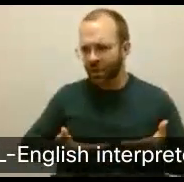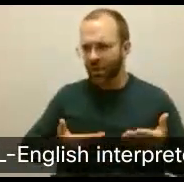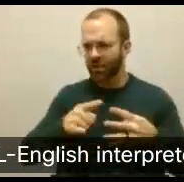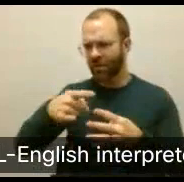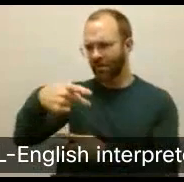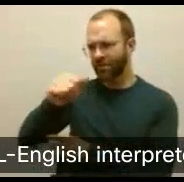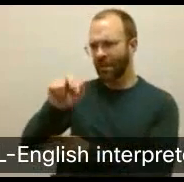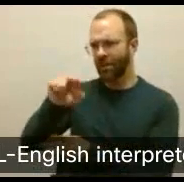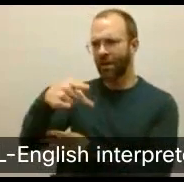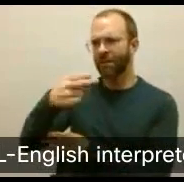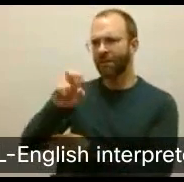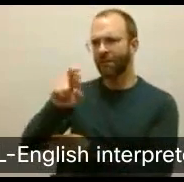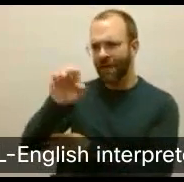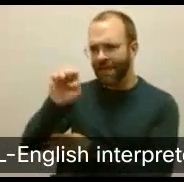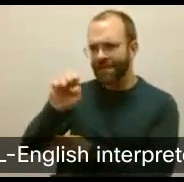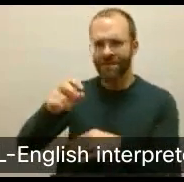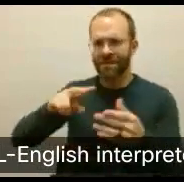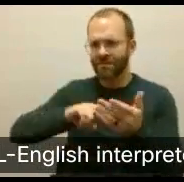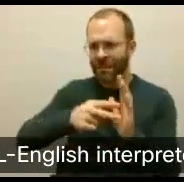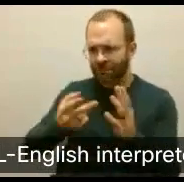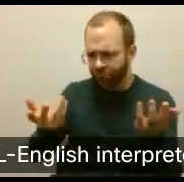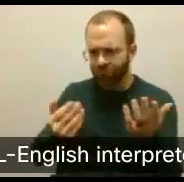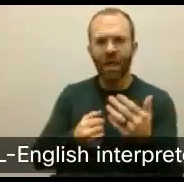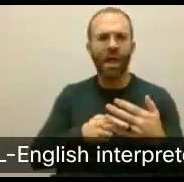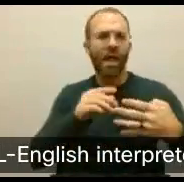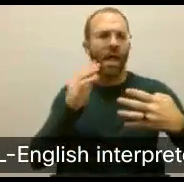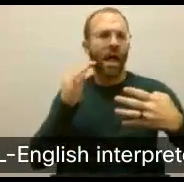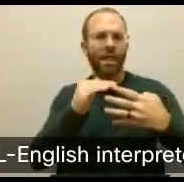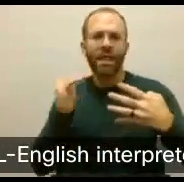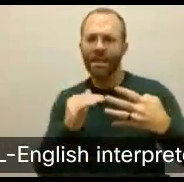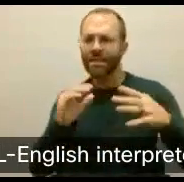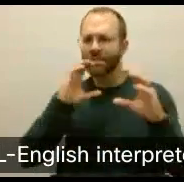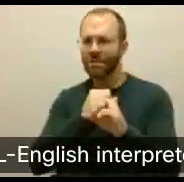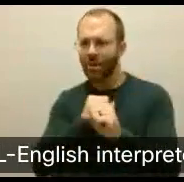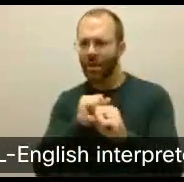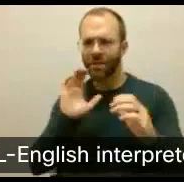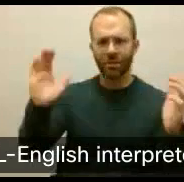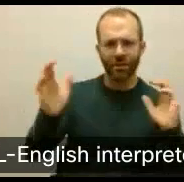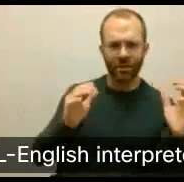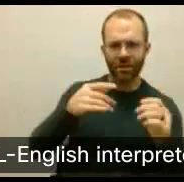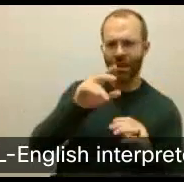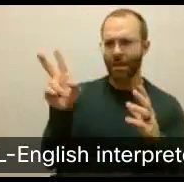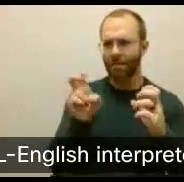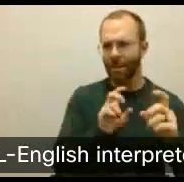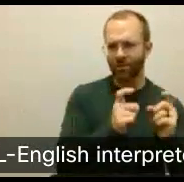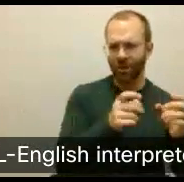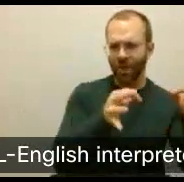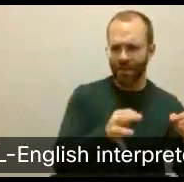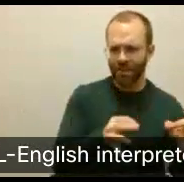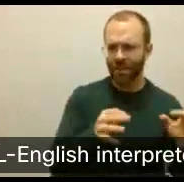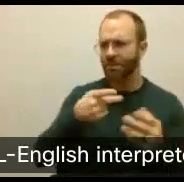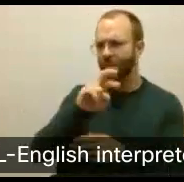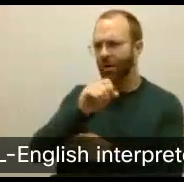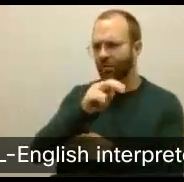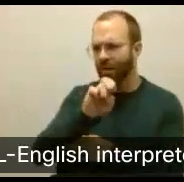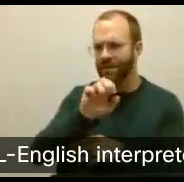paraphrasing, and then I'd like to touch on what is paraphrasing in comparison to summarizing. That will be a brief topic there. We'll also look